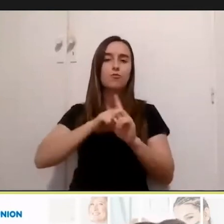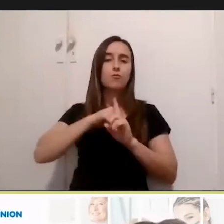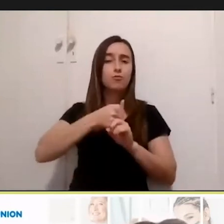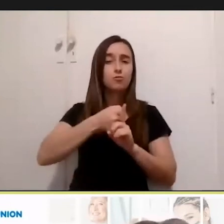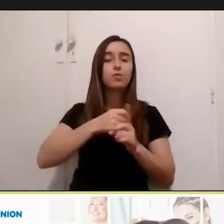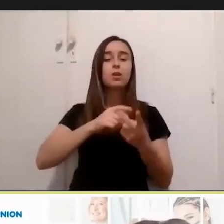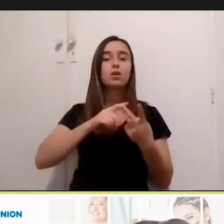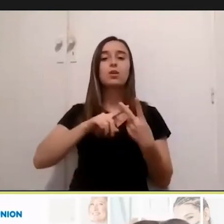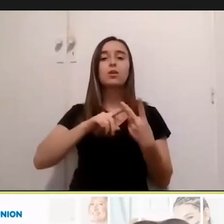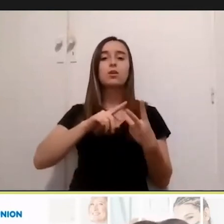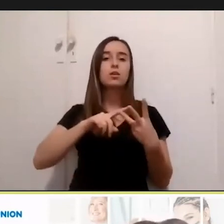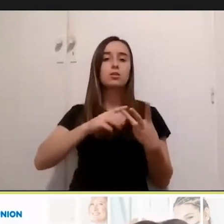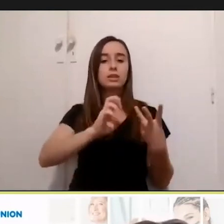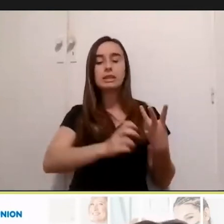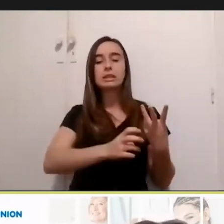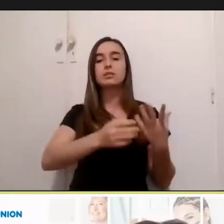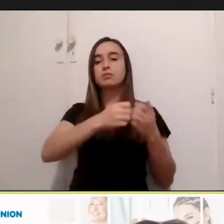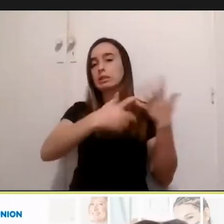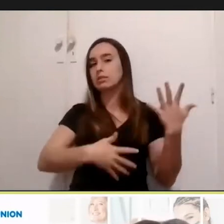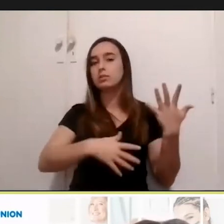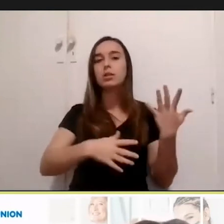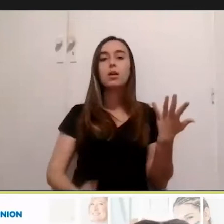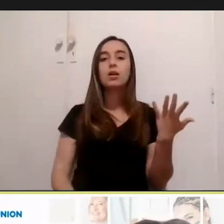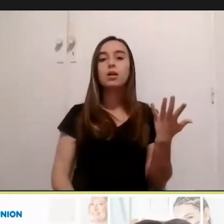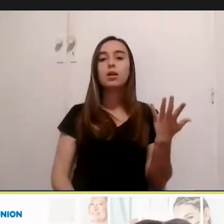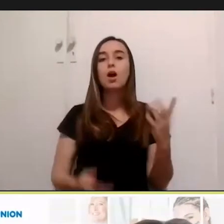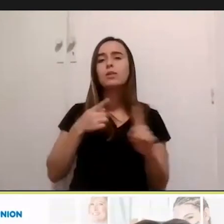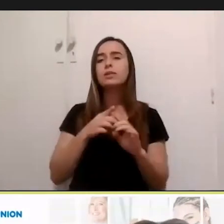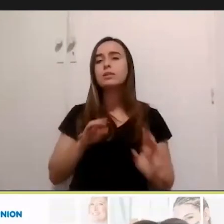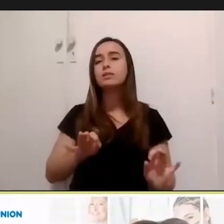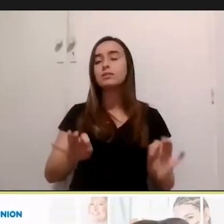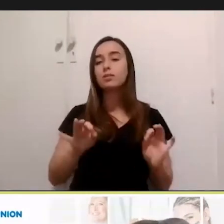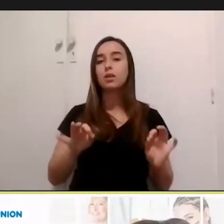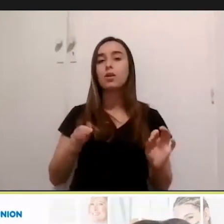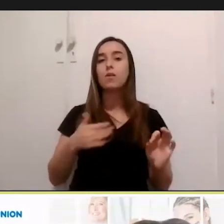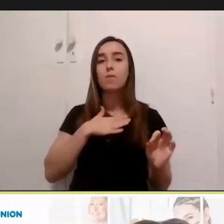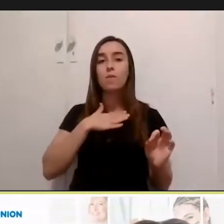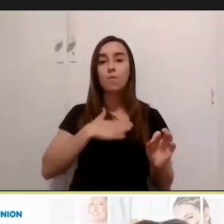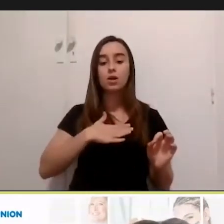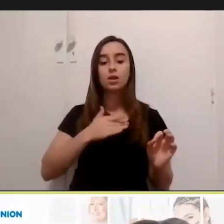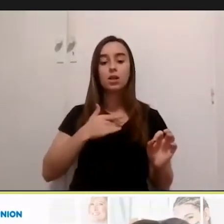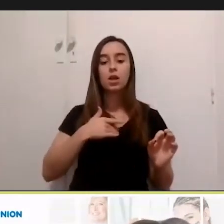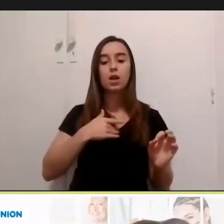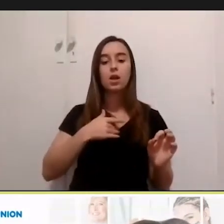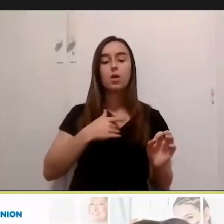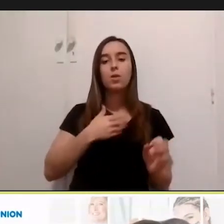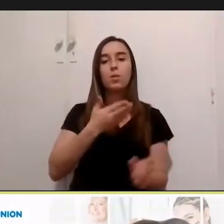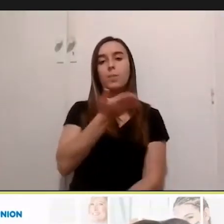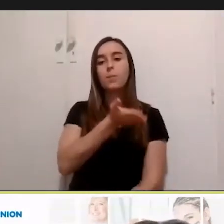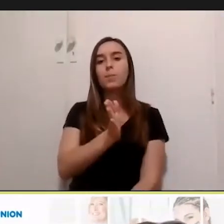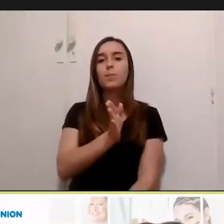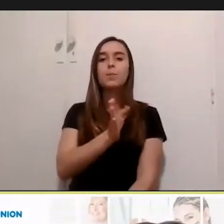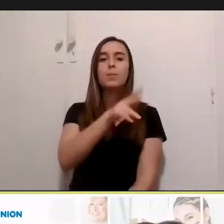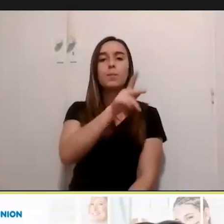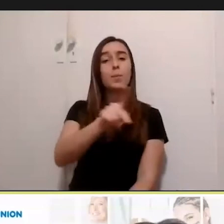specific objectives, to incorporate the perspective of users through the development of tests